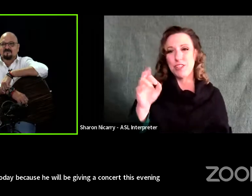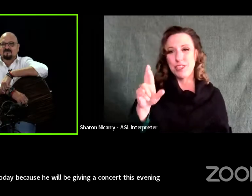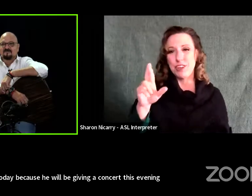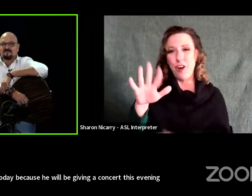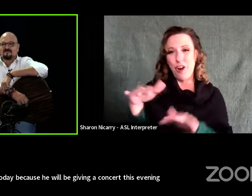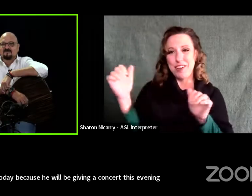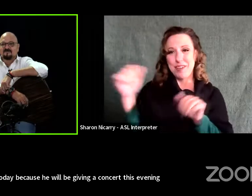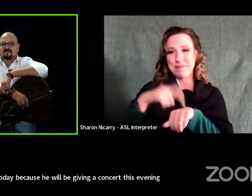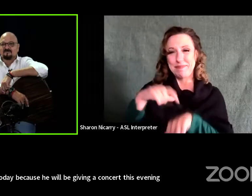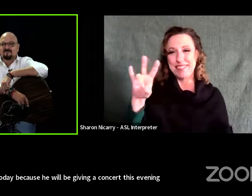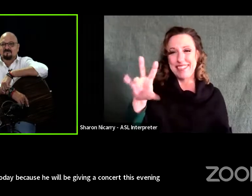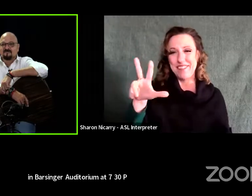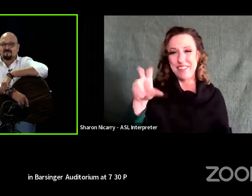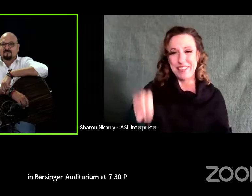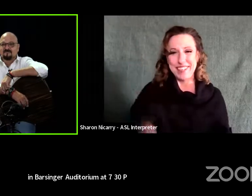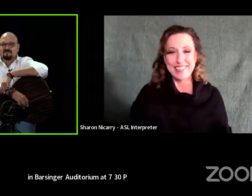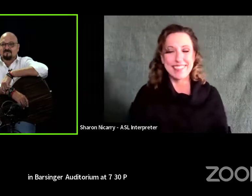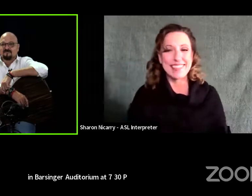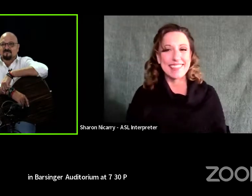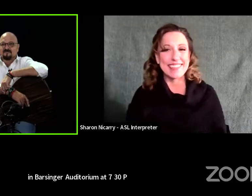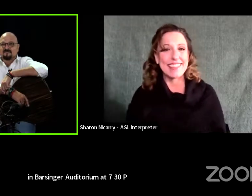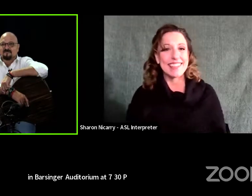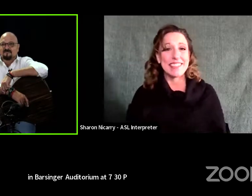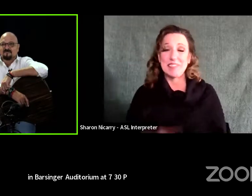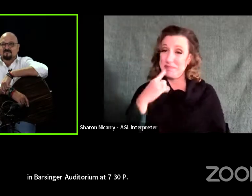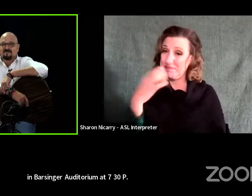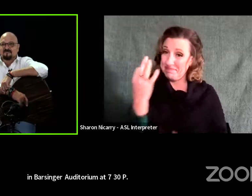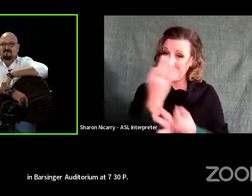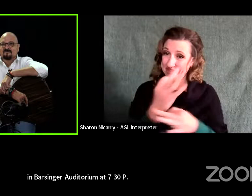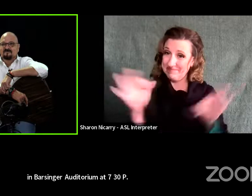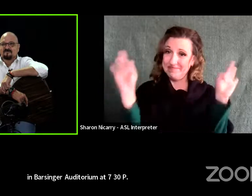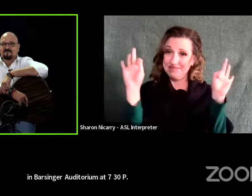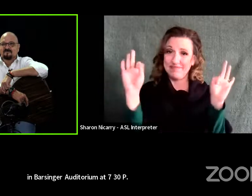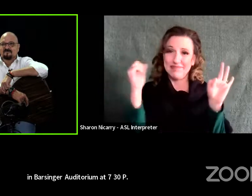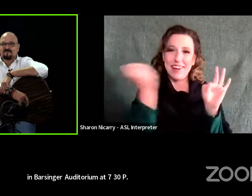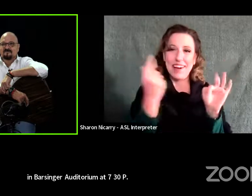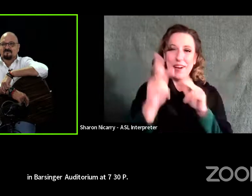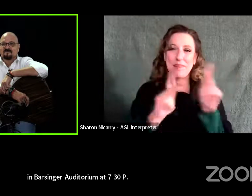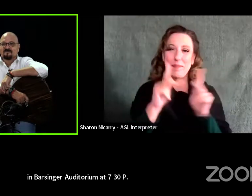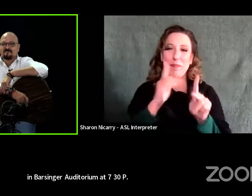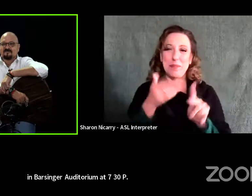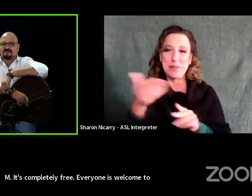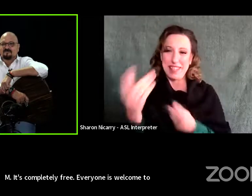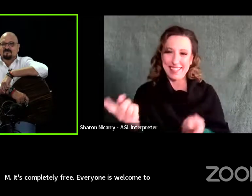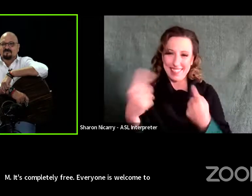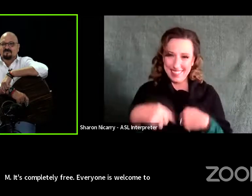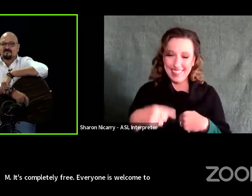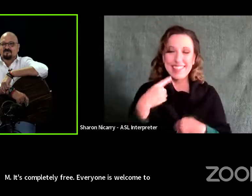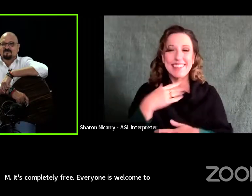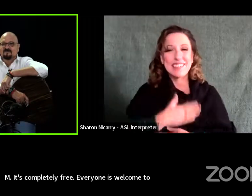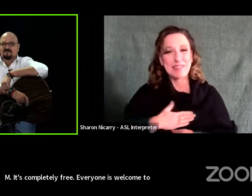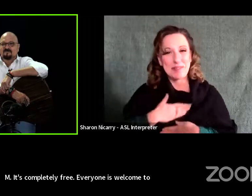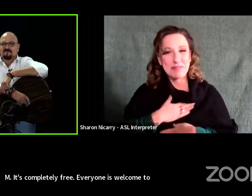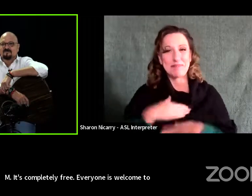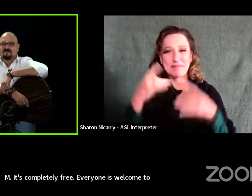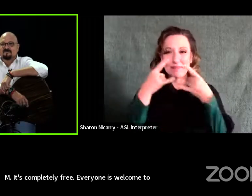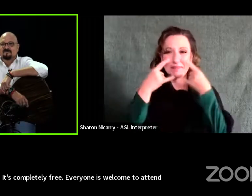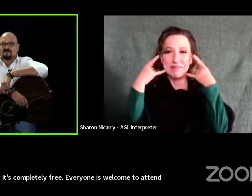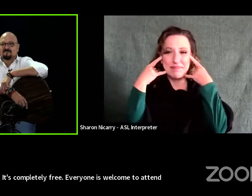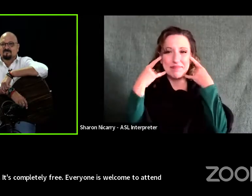at 7:30 p.m. It's completely free. Everyone is welcome to attend. We ask that you please wear a